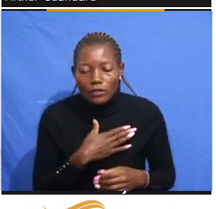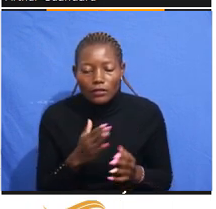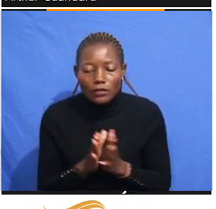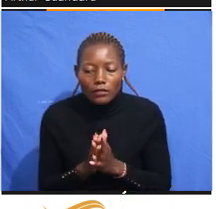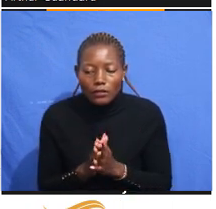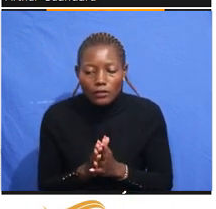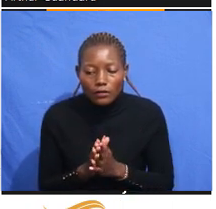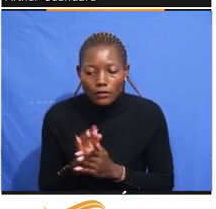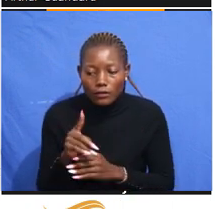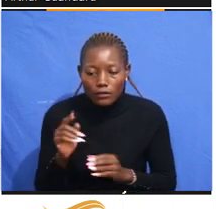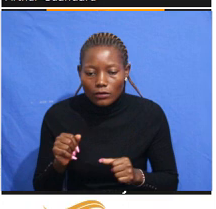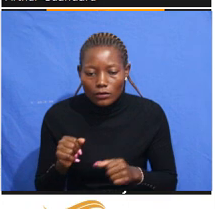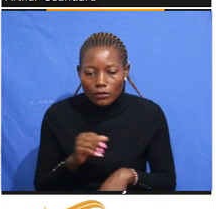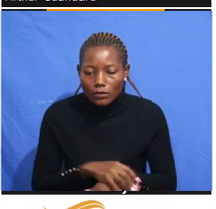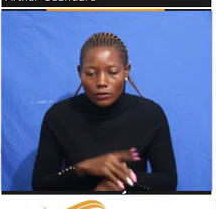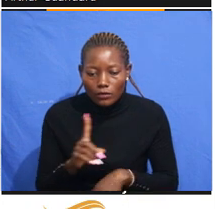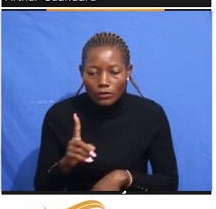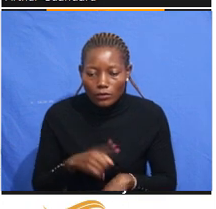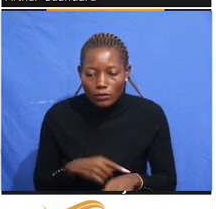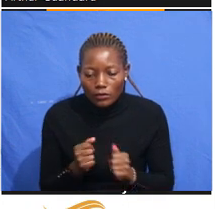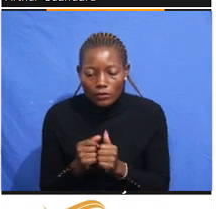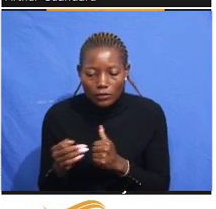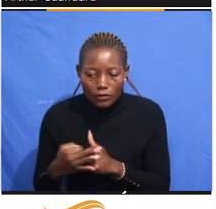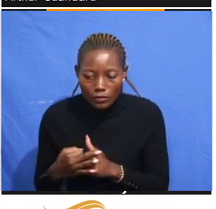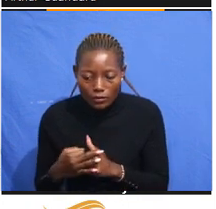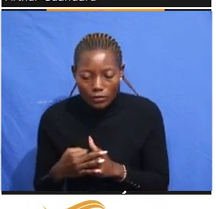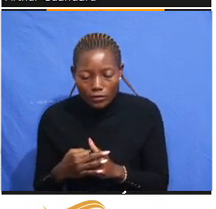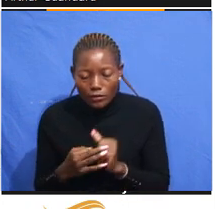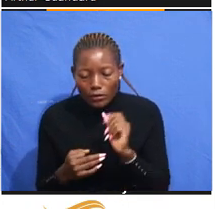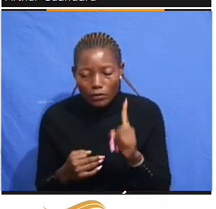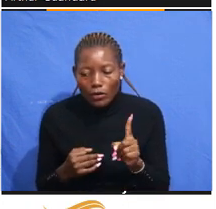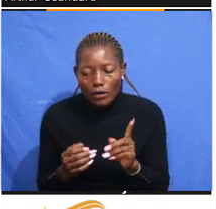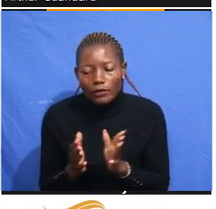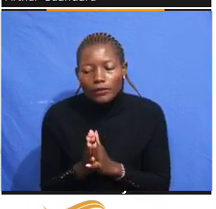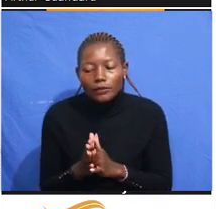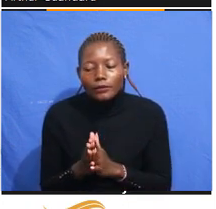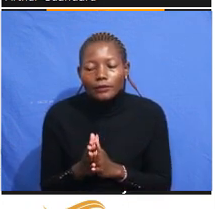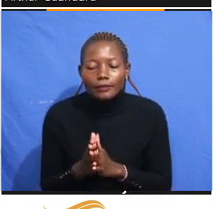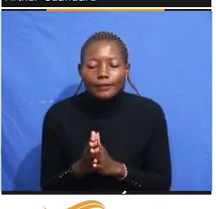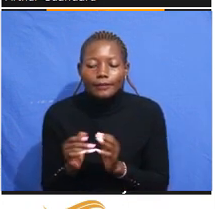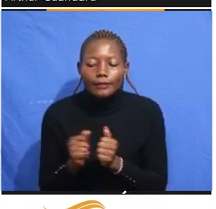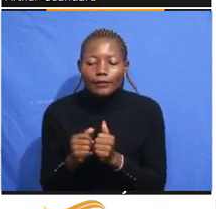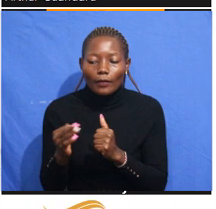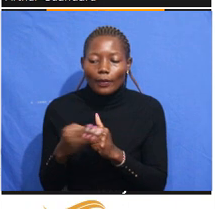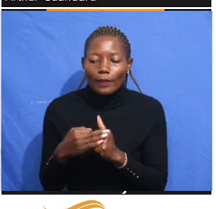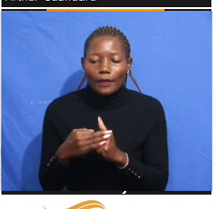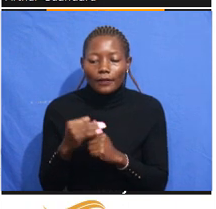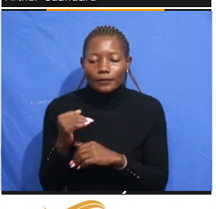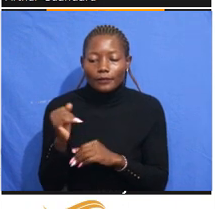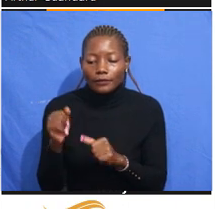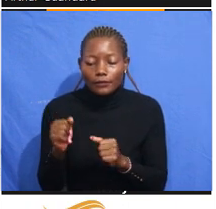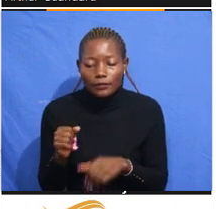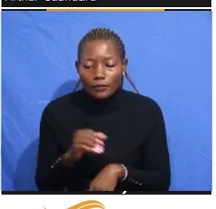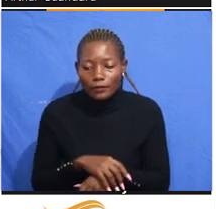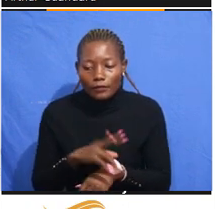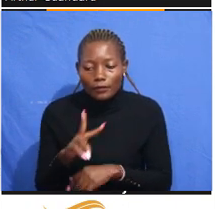get 1 times 18, that is a heart rate of 1 and a stroke volume of 18. You can get 2 times 9,